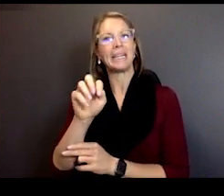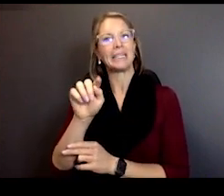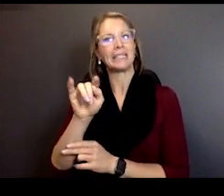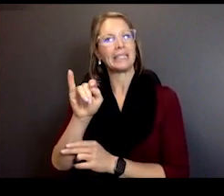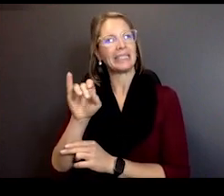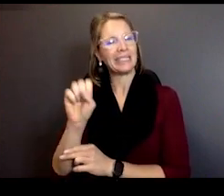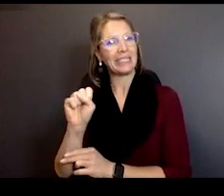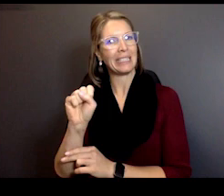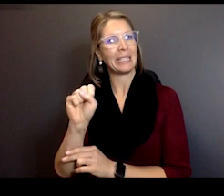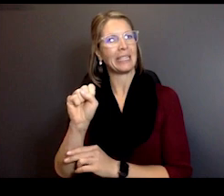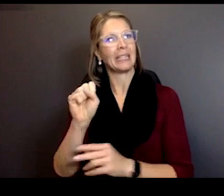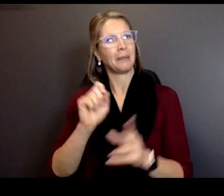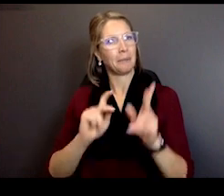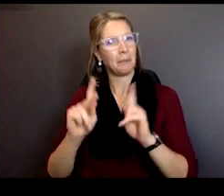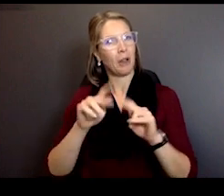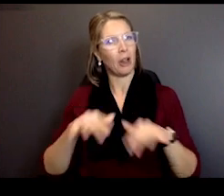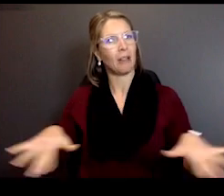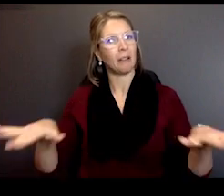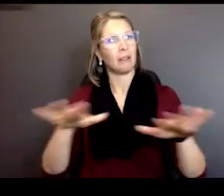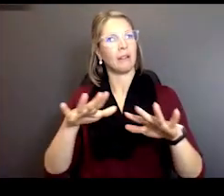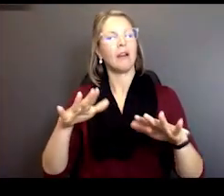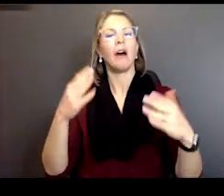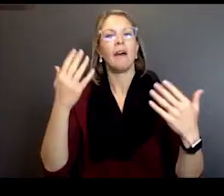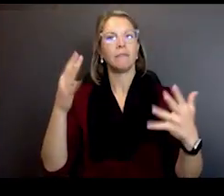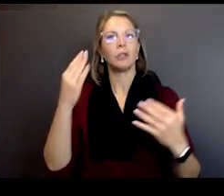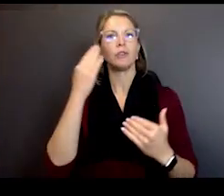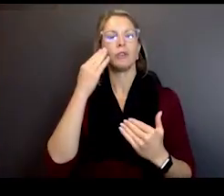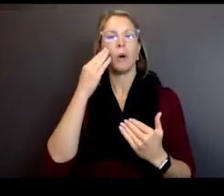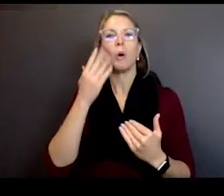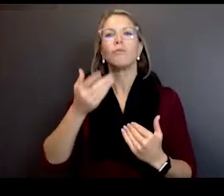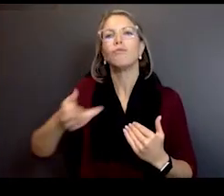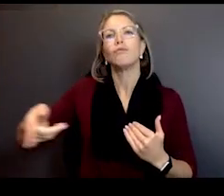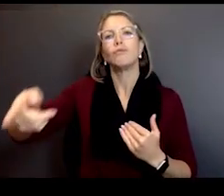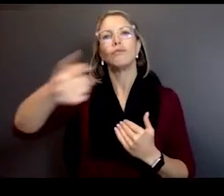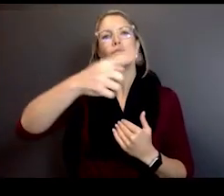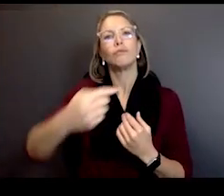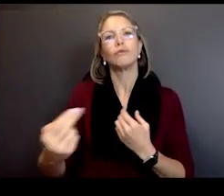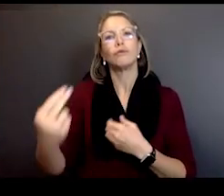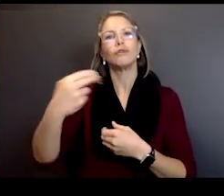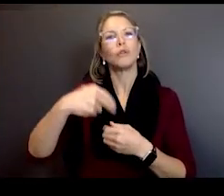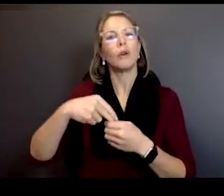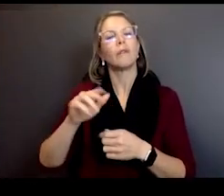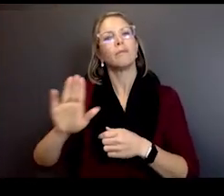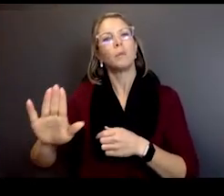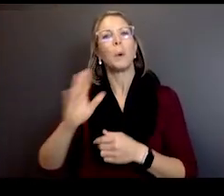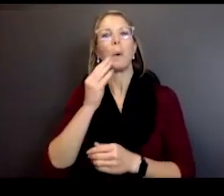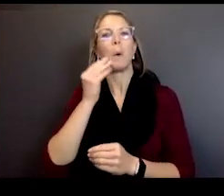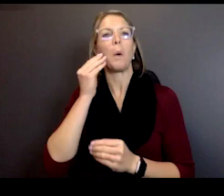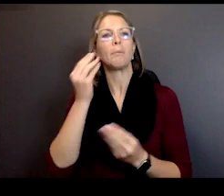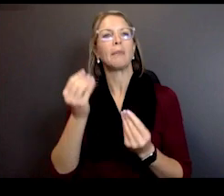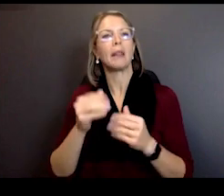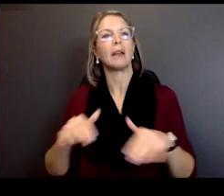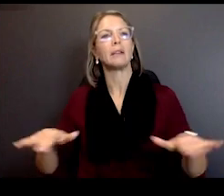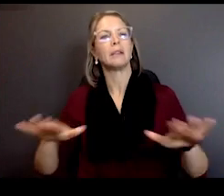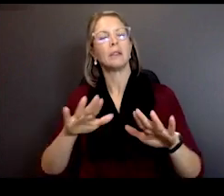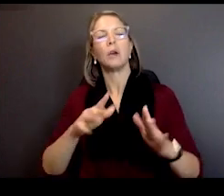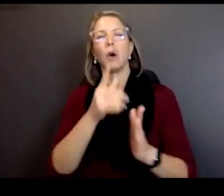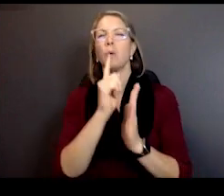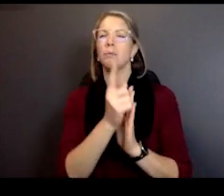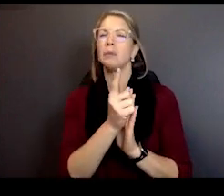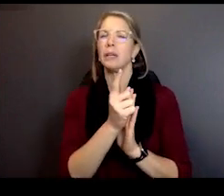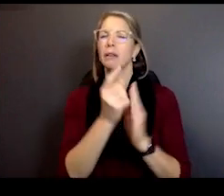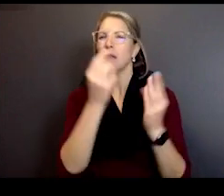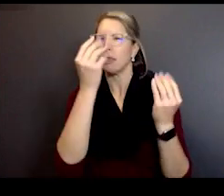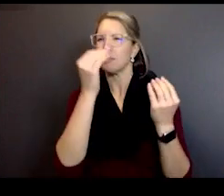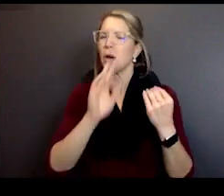We recognize that everyone on the line is joining us from different places. We invite you to take a moment to reflect on the territory that